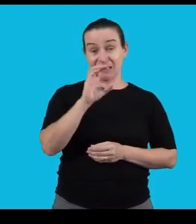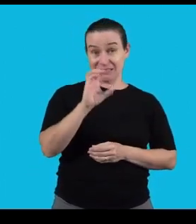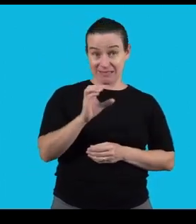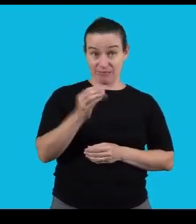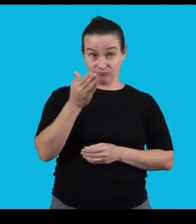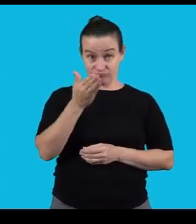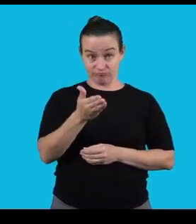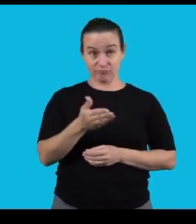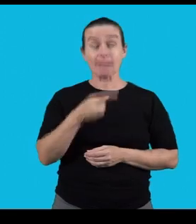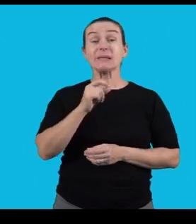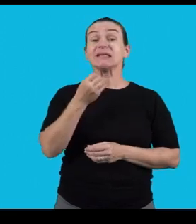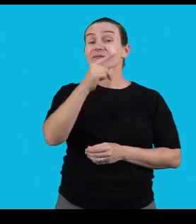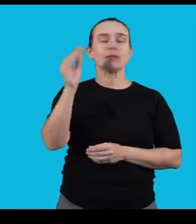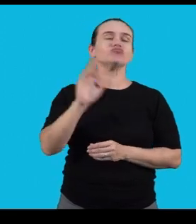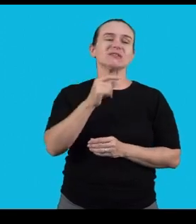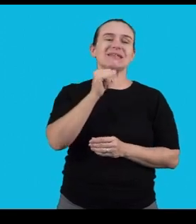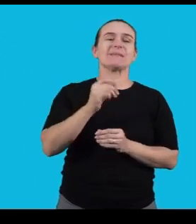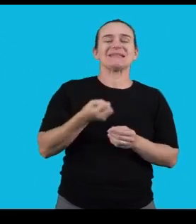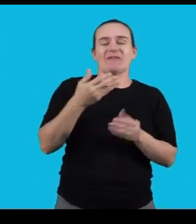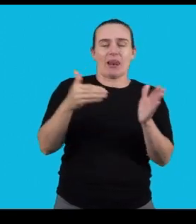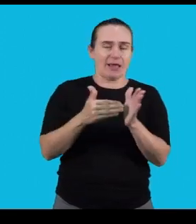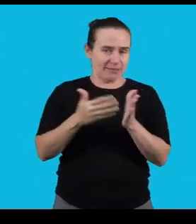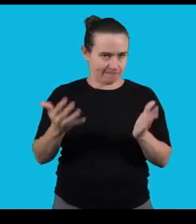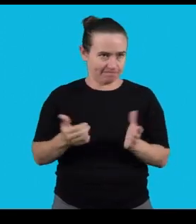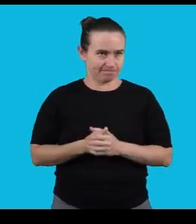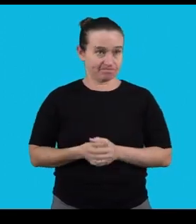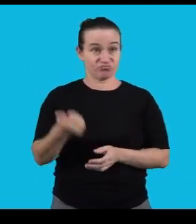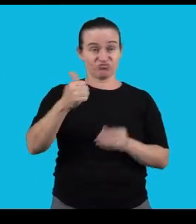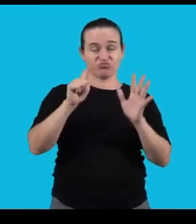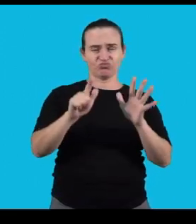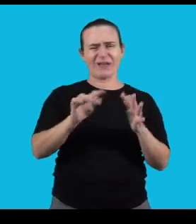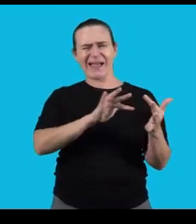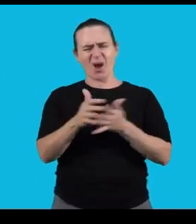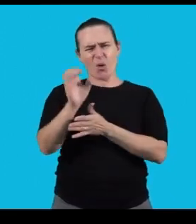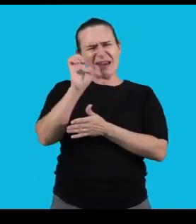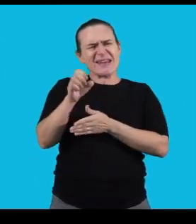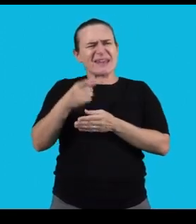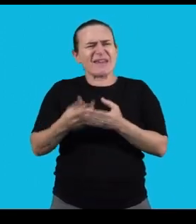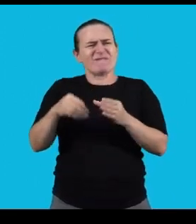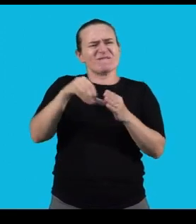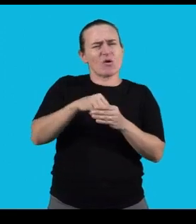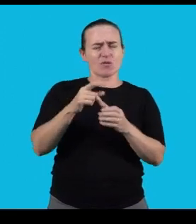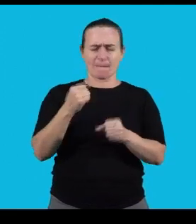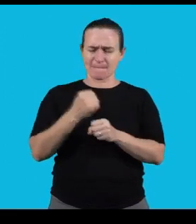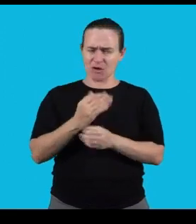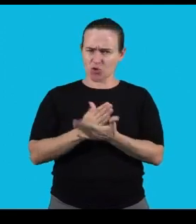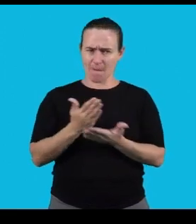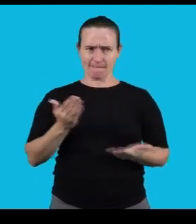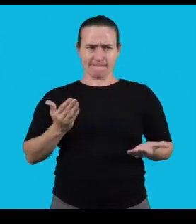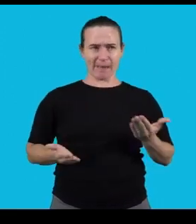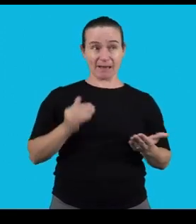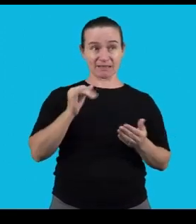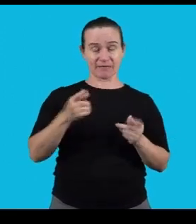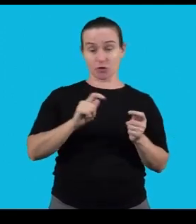and that is part C. They are not asking you the name, but the name is tympanic membrane. 347. Describe how part E is involved